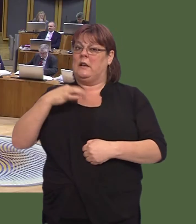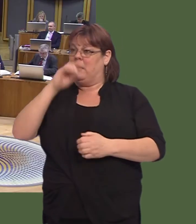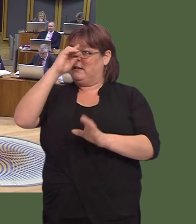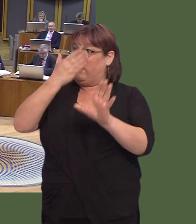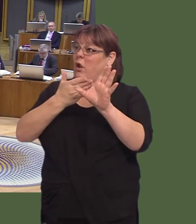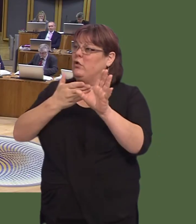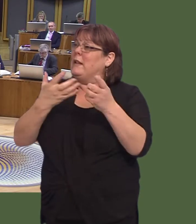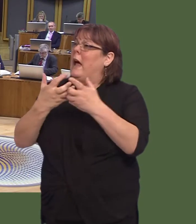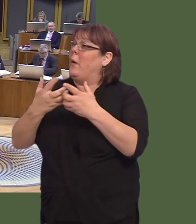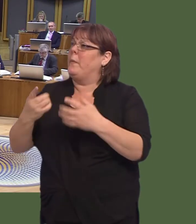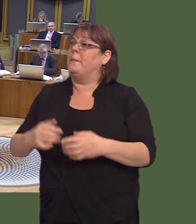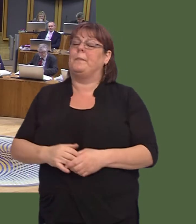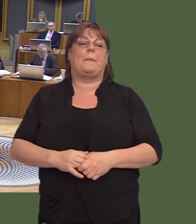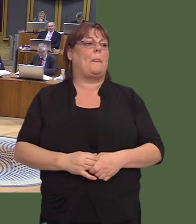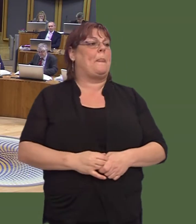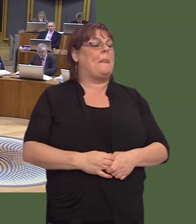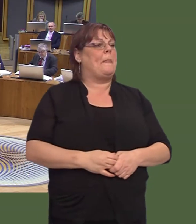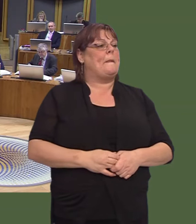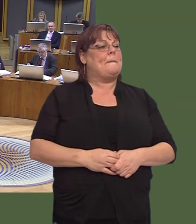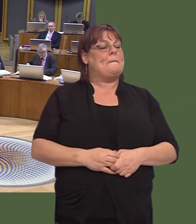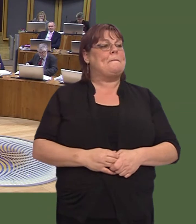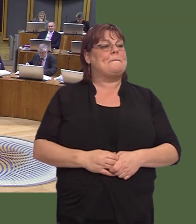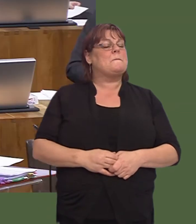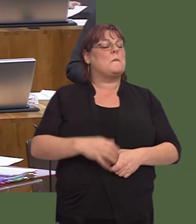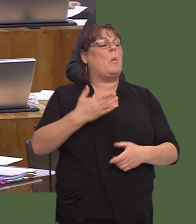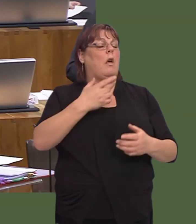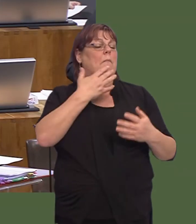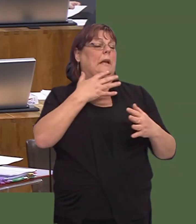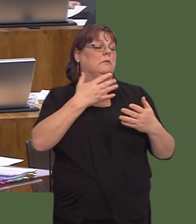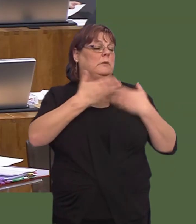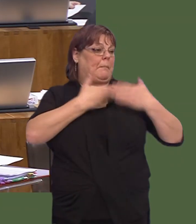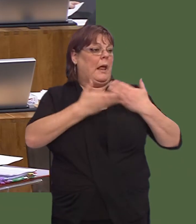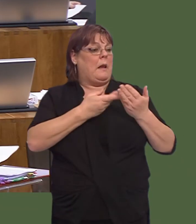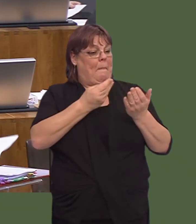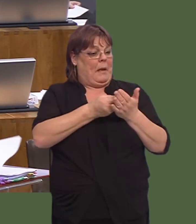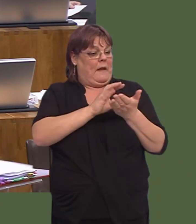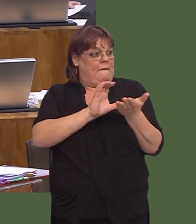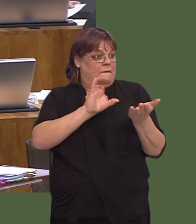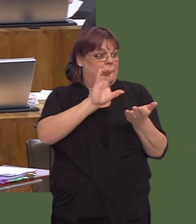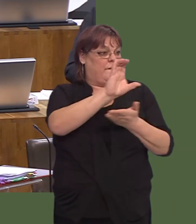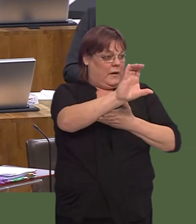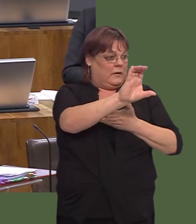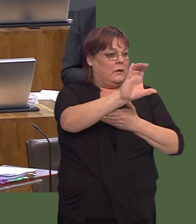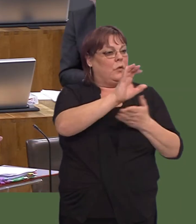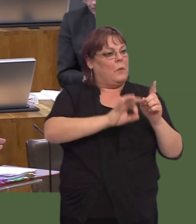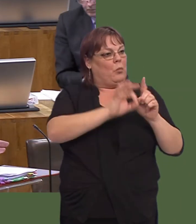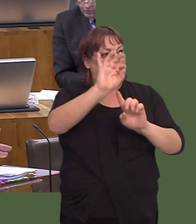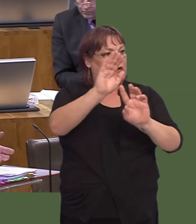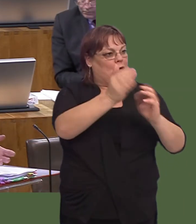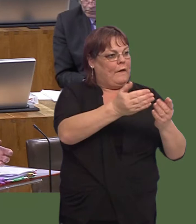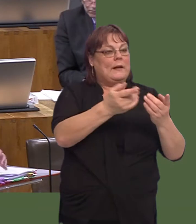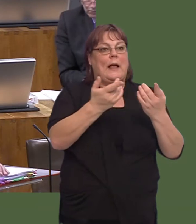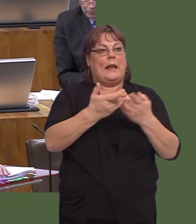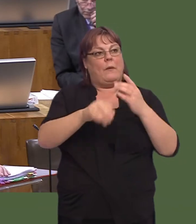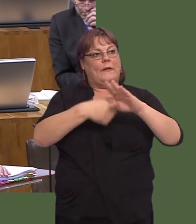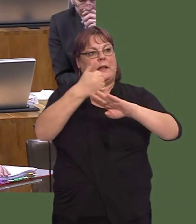in Wales? Well, I think I've answered the question in terms of the money that we have put forward. I can say that with the establishment of community